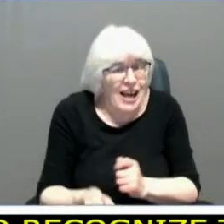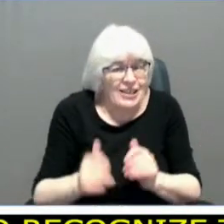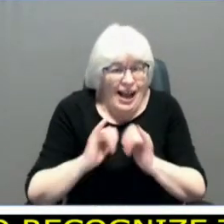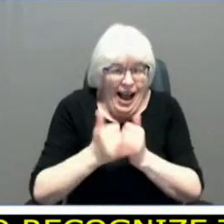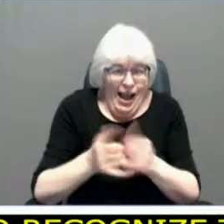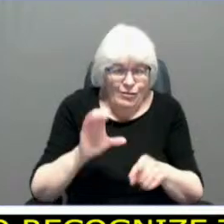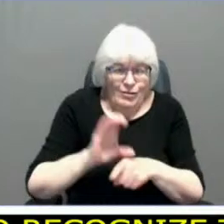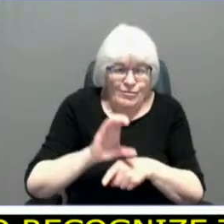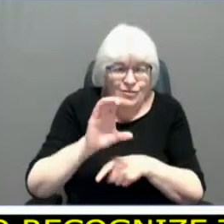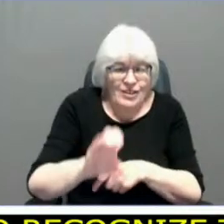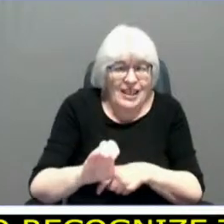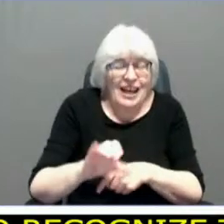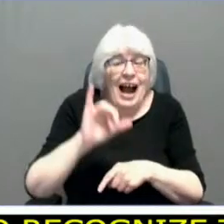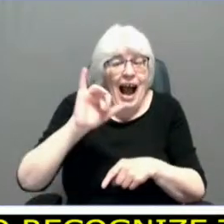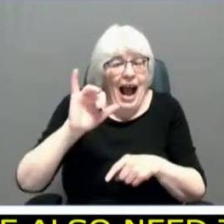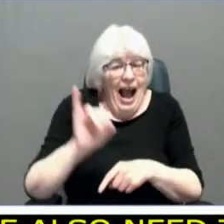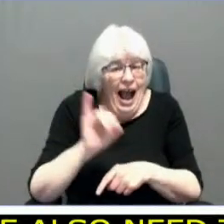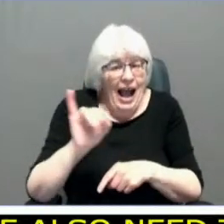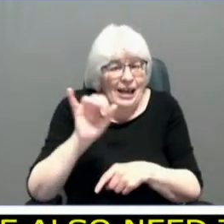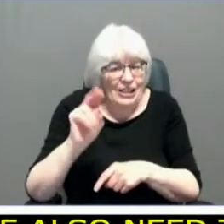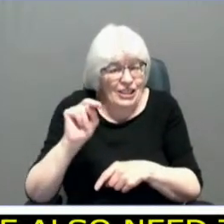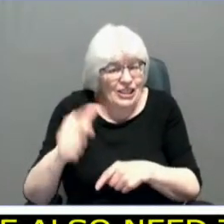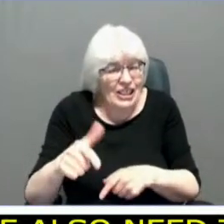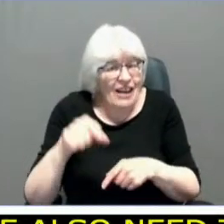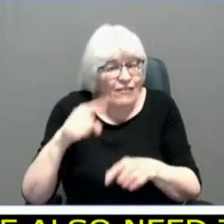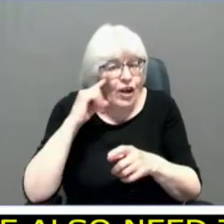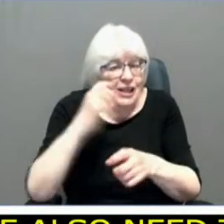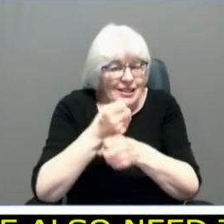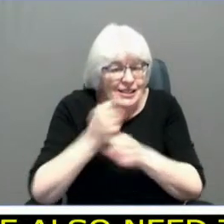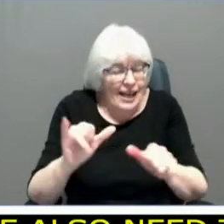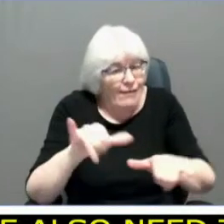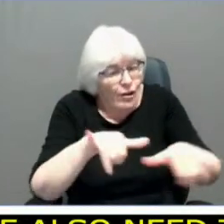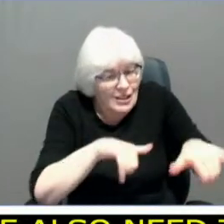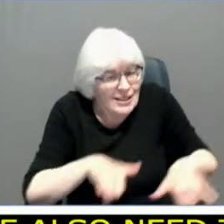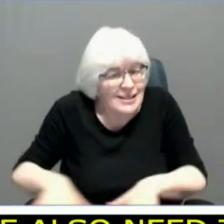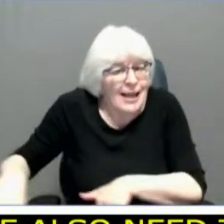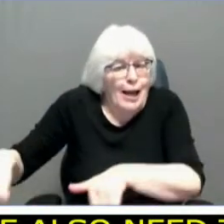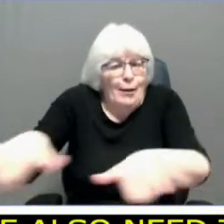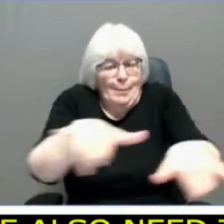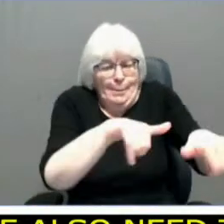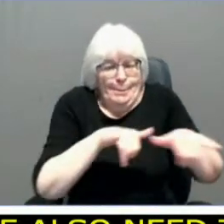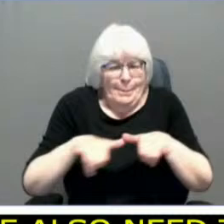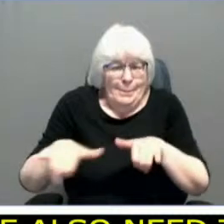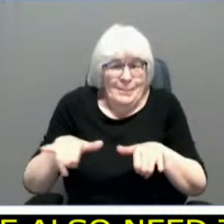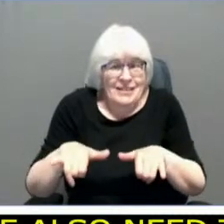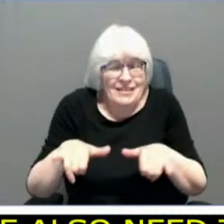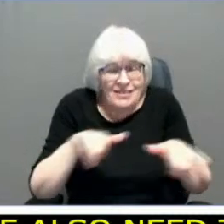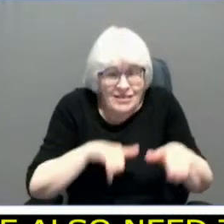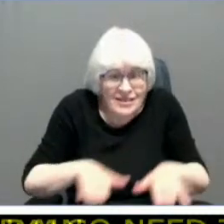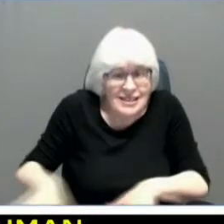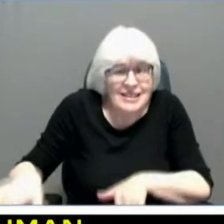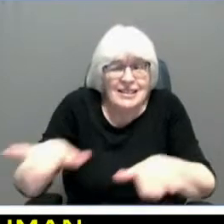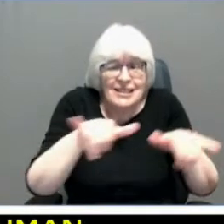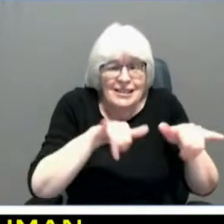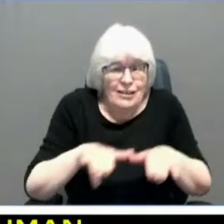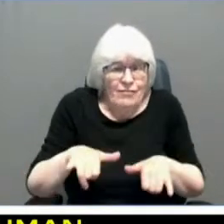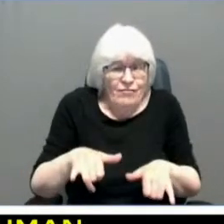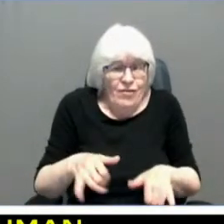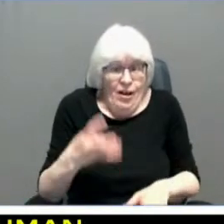safe way that's standardized across the country. And frankly, that the standards are shared across these 4 jurisdictions to